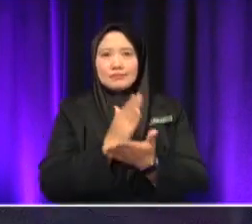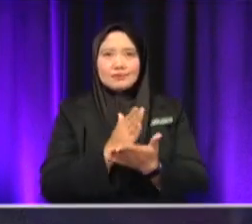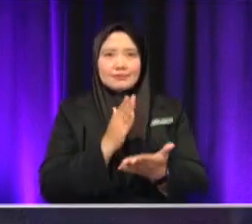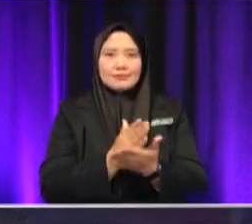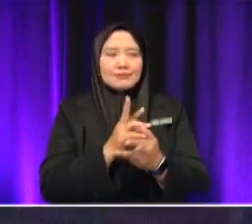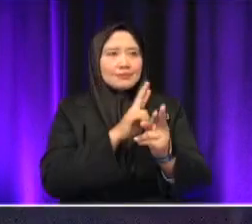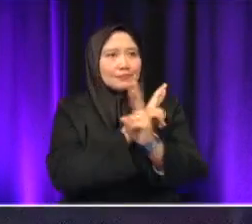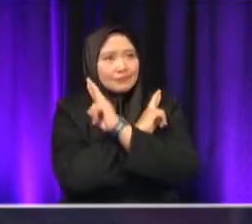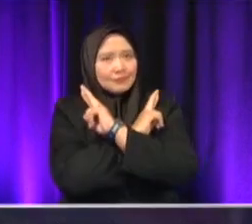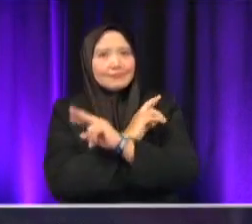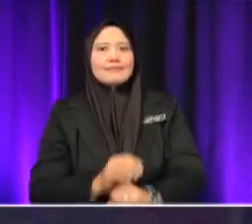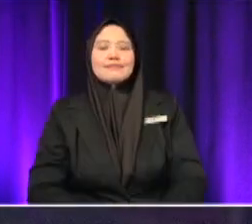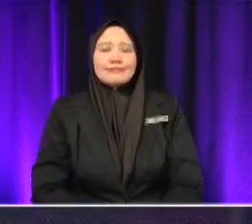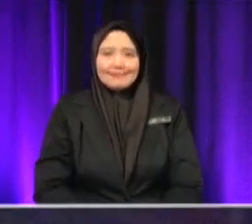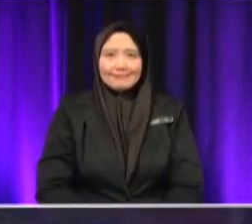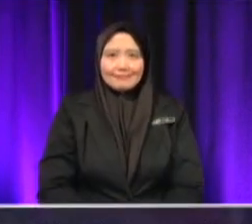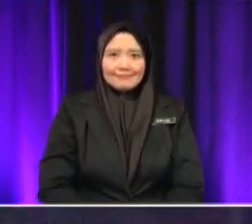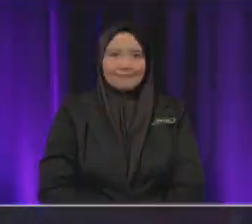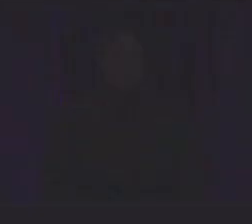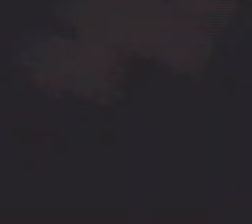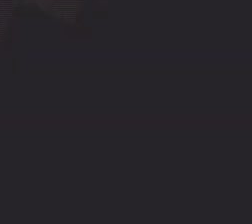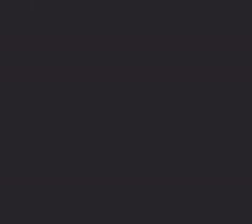here on EduwebTV KPM.